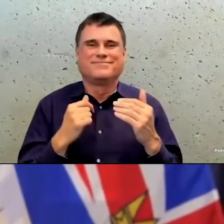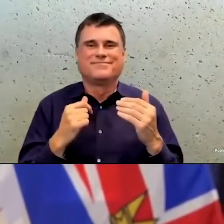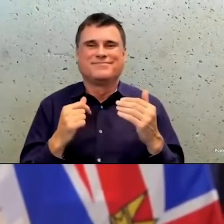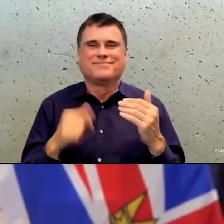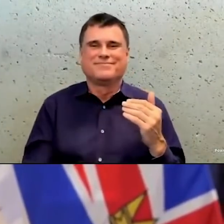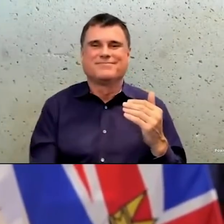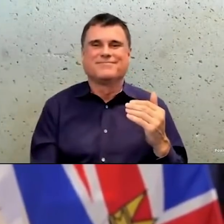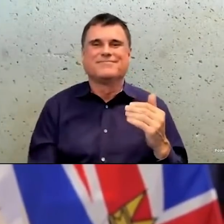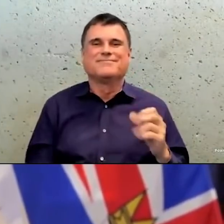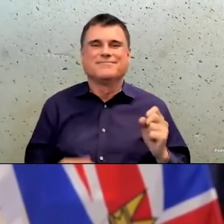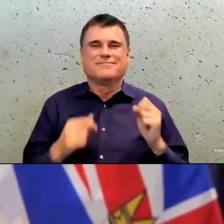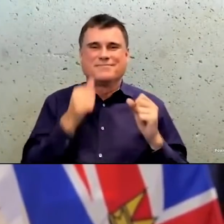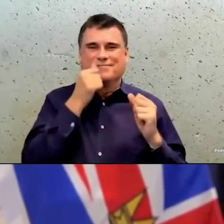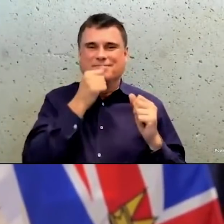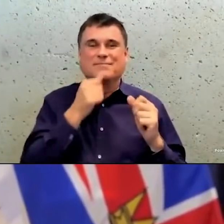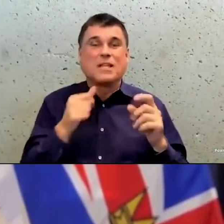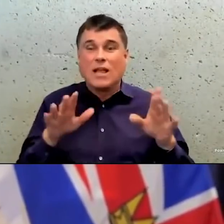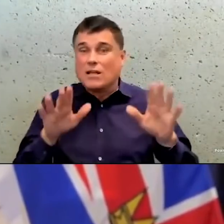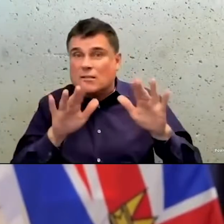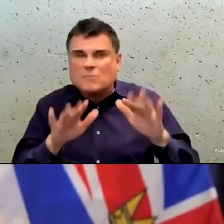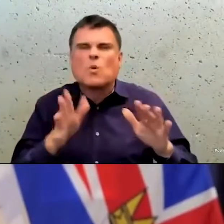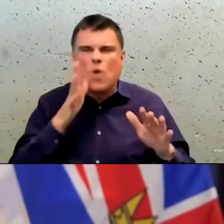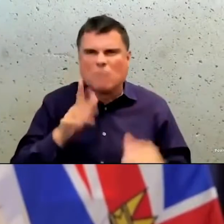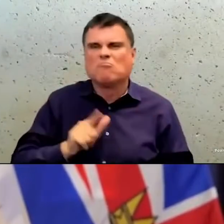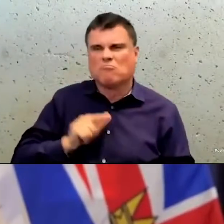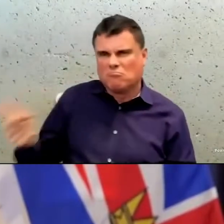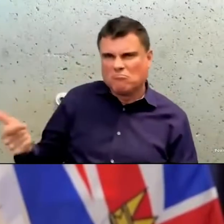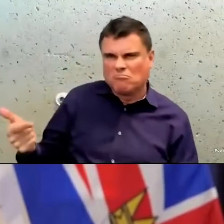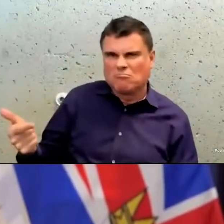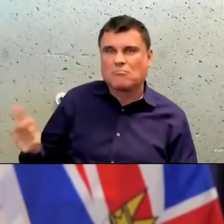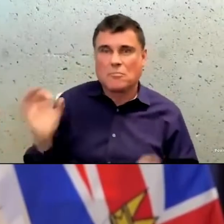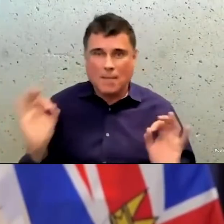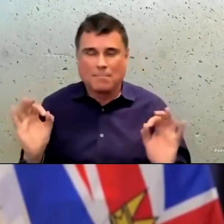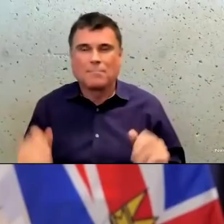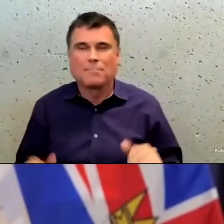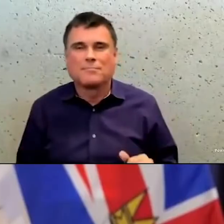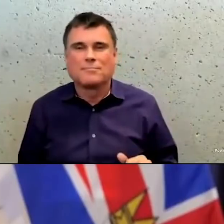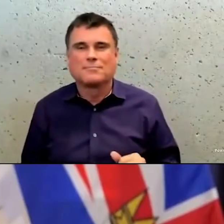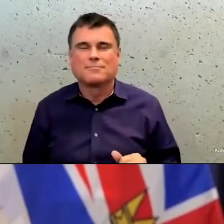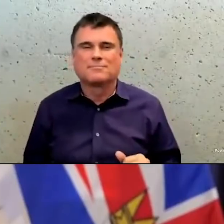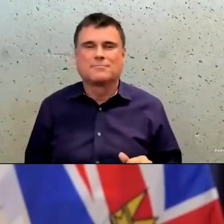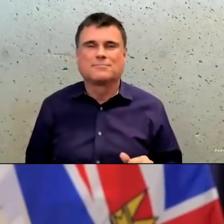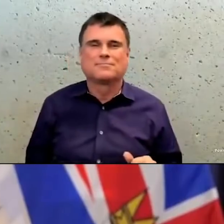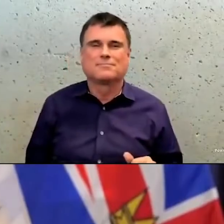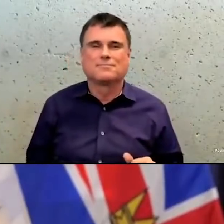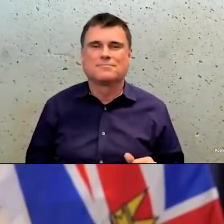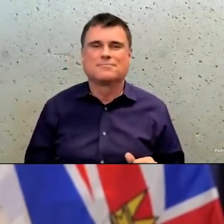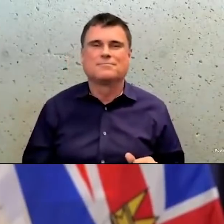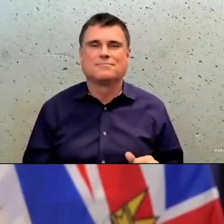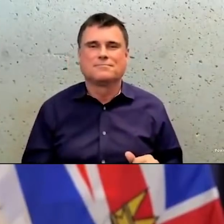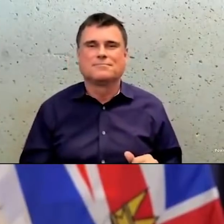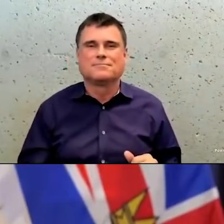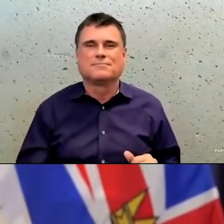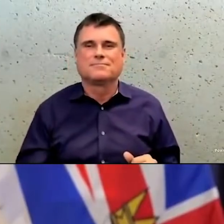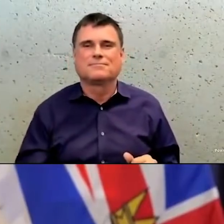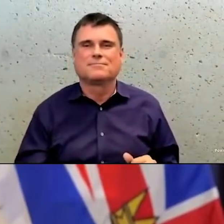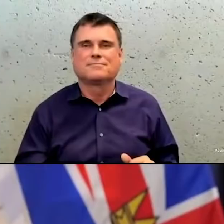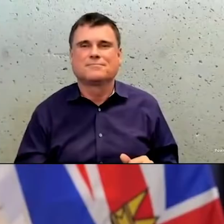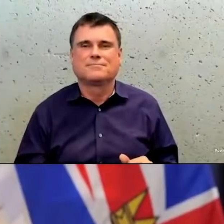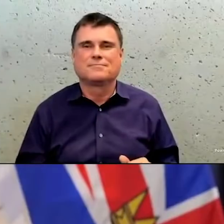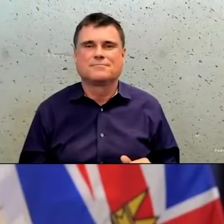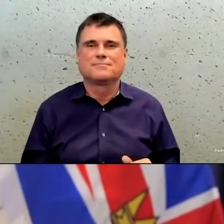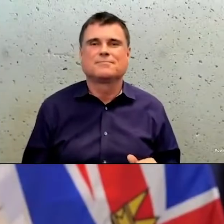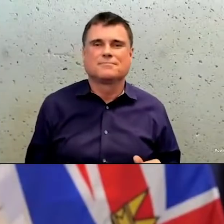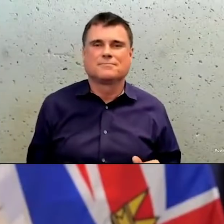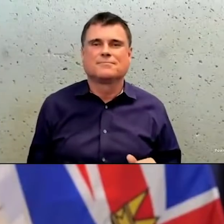look forward to moving on to questions. I'd like to briefly mention the requirement for members of the BC Public Service